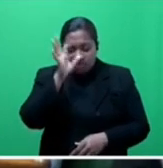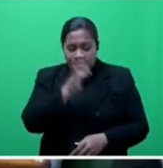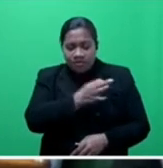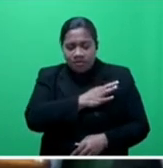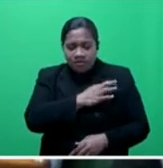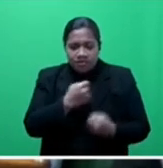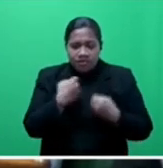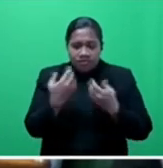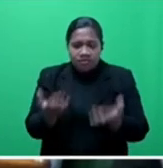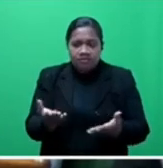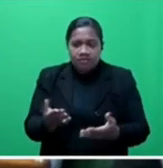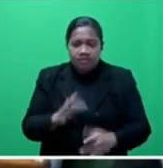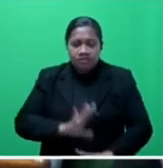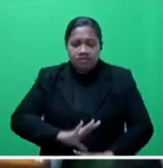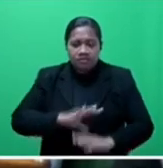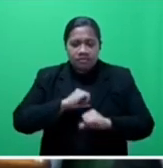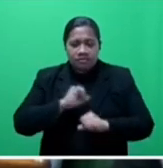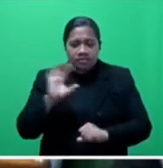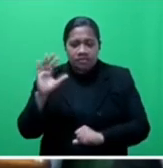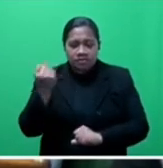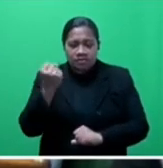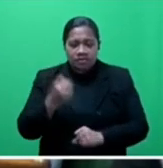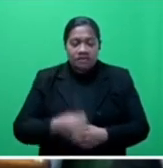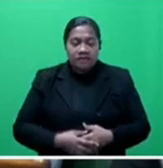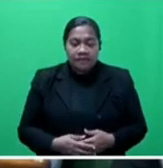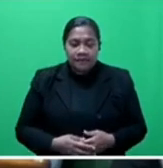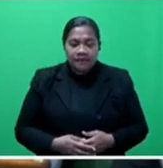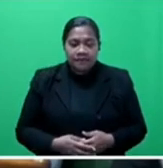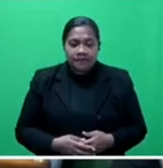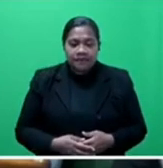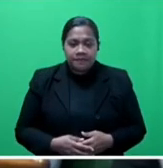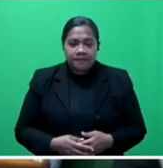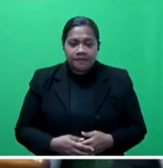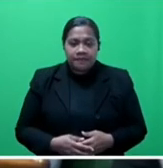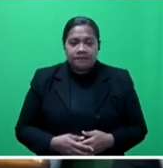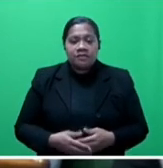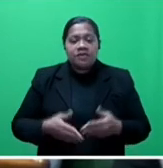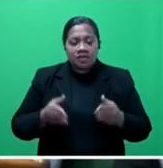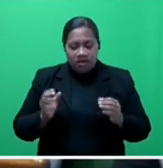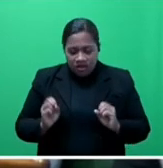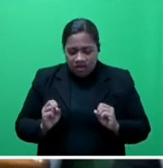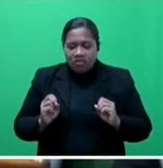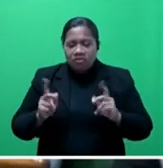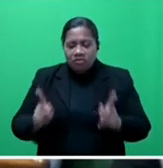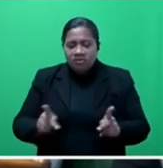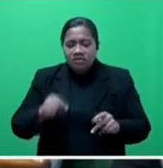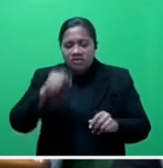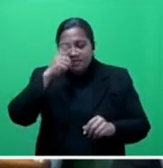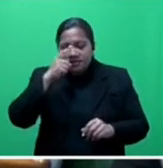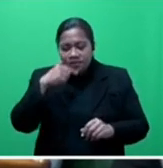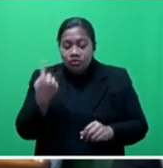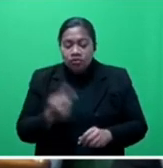win without too much struggle. These are opportunists that run around chasing an easy life.